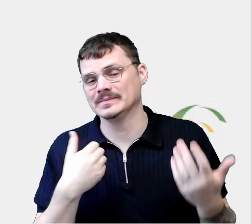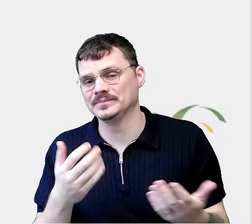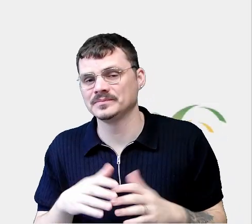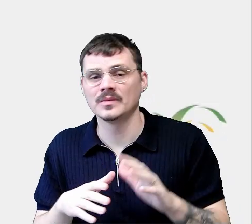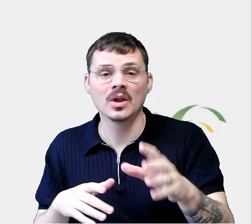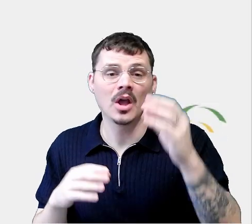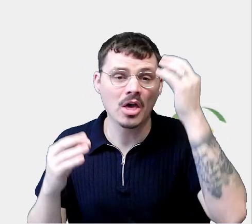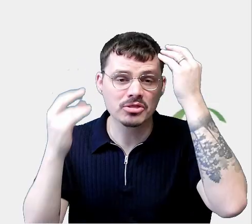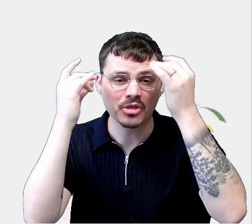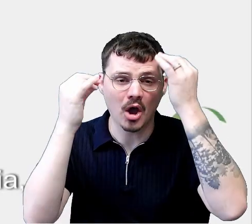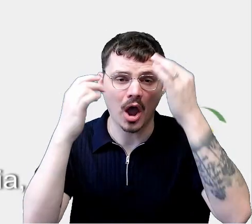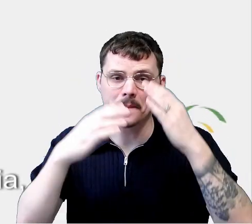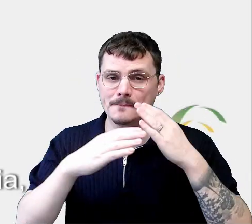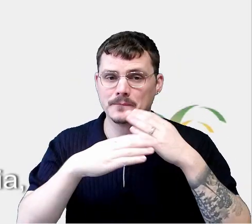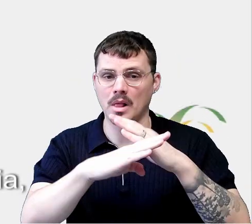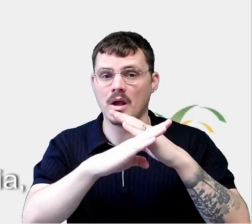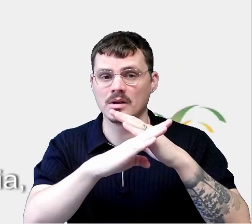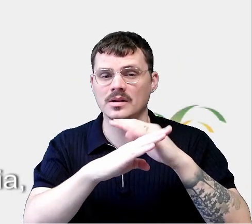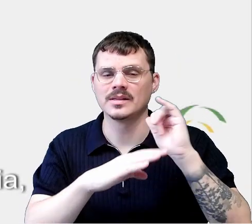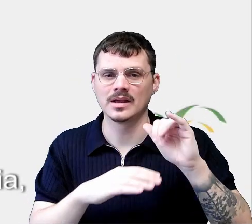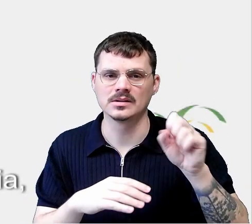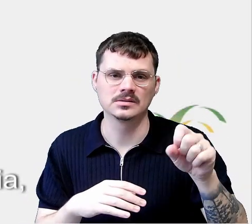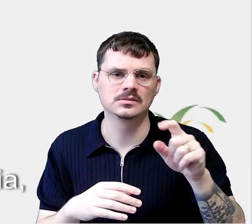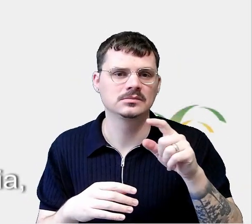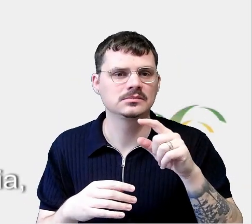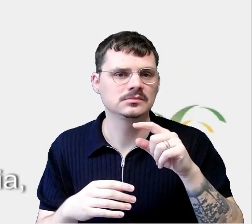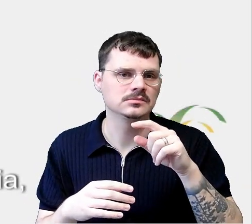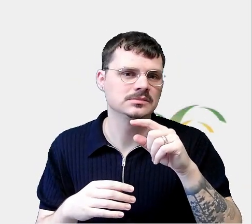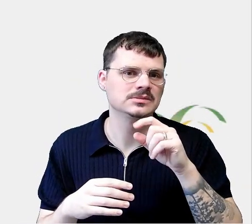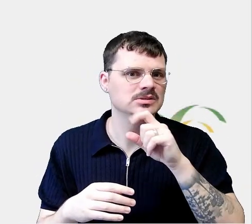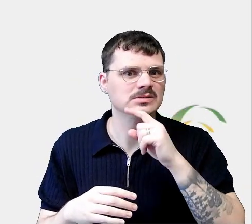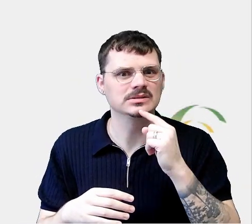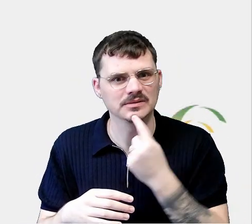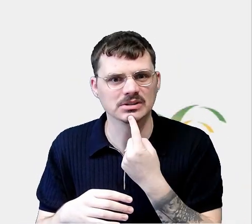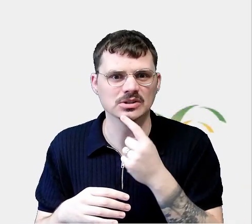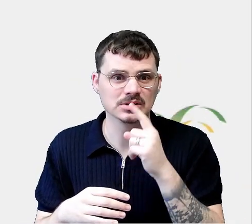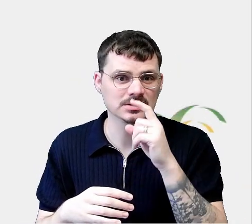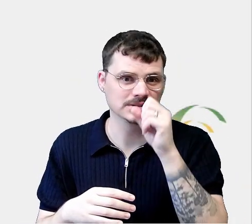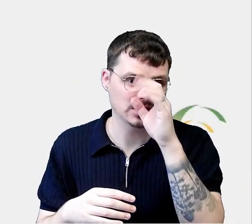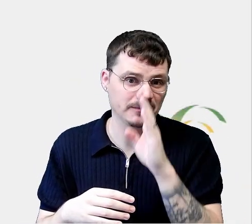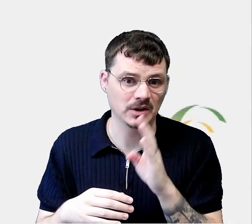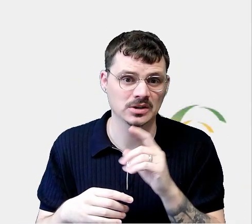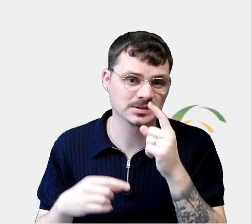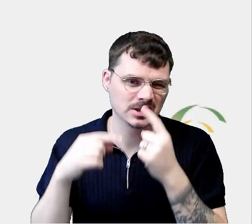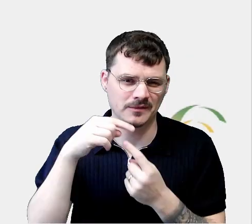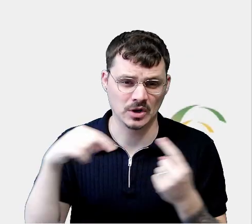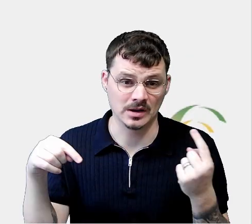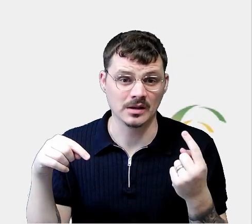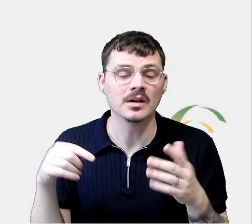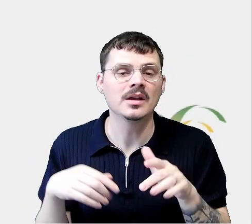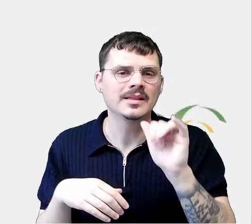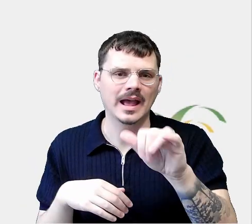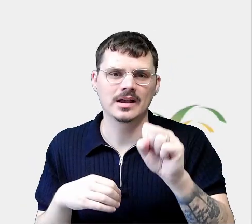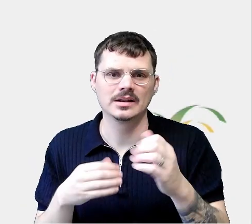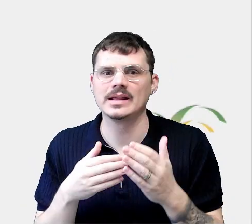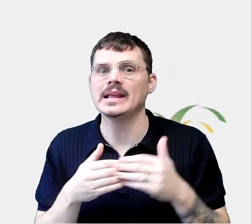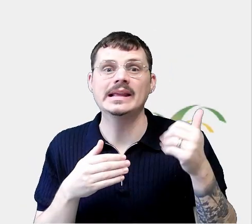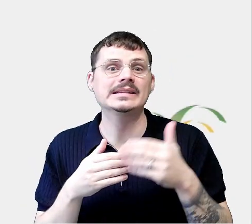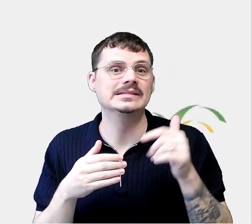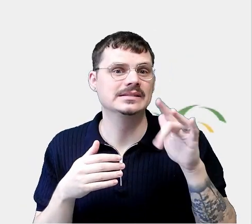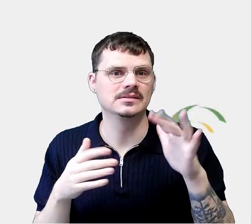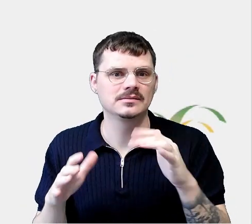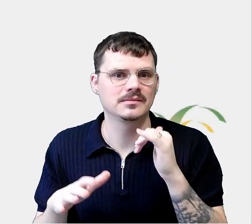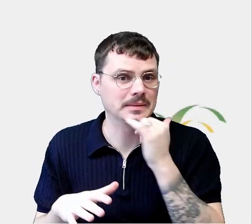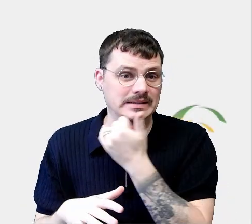Thought blocking, which is a symptom of severe schizophrenia, can be easily mistaken